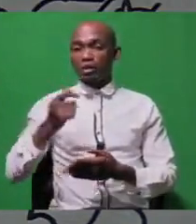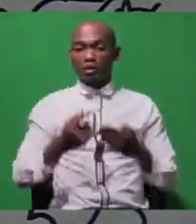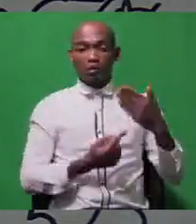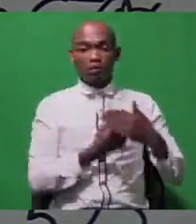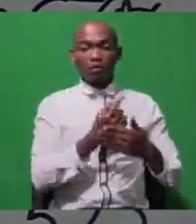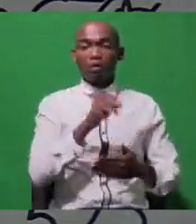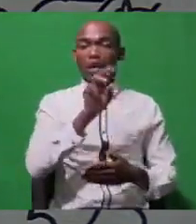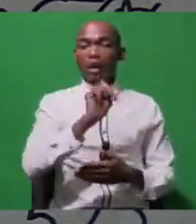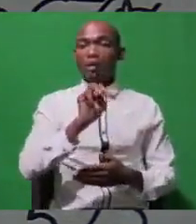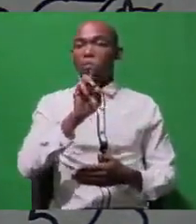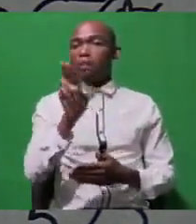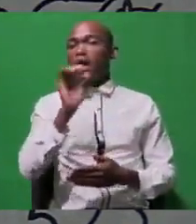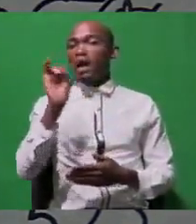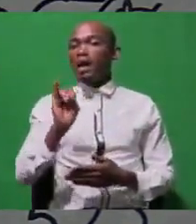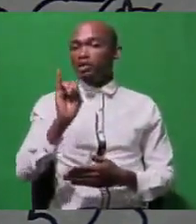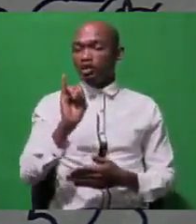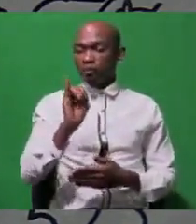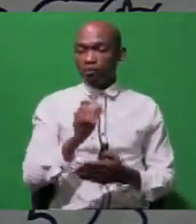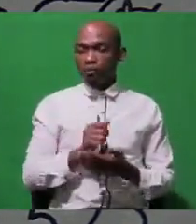Okay.